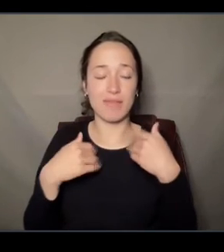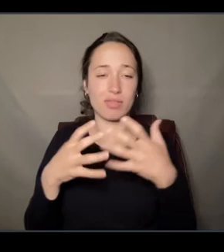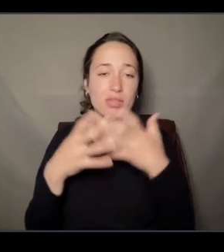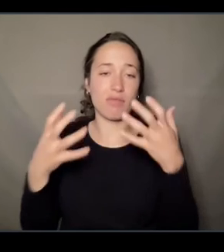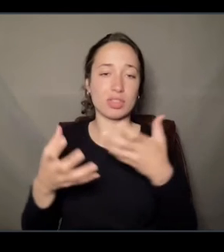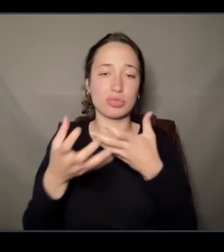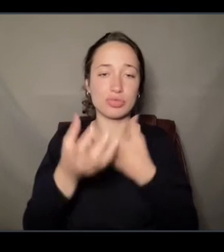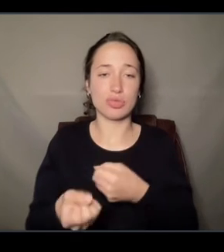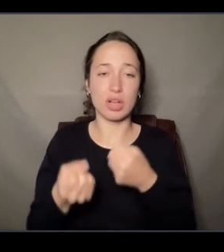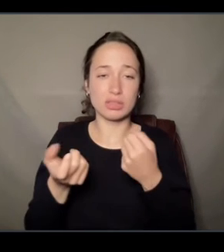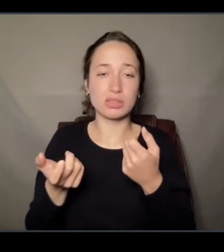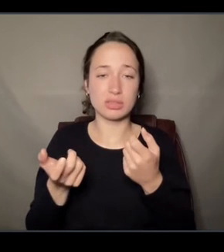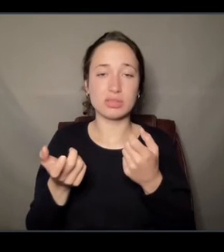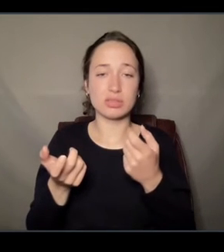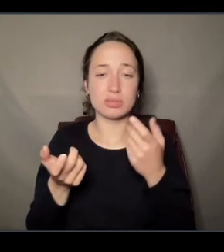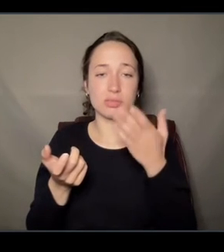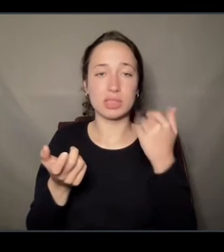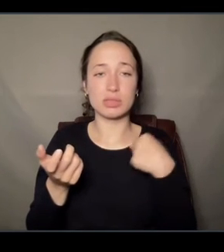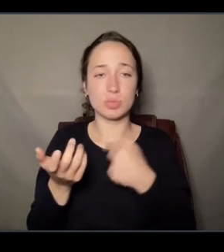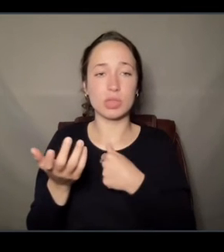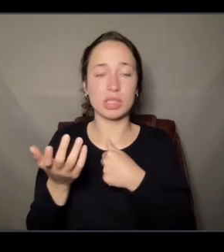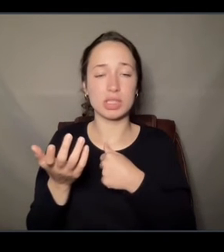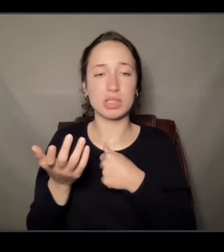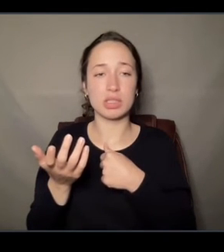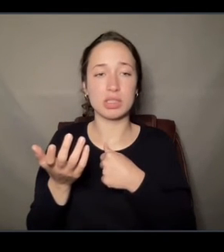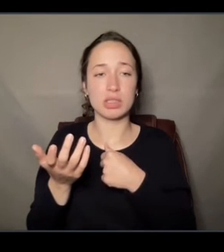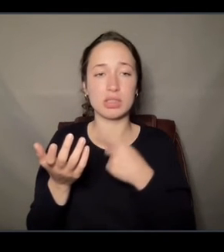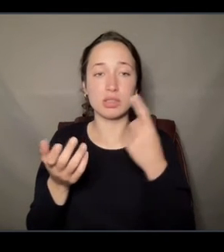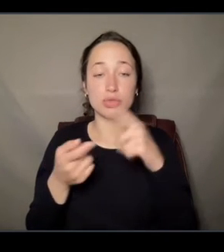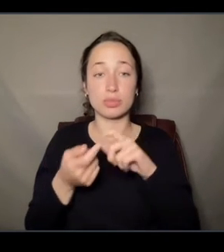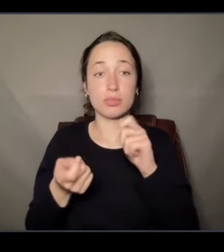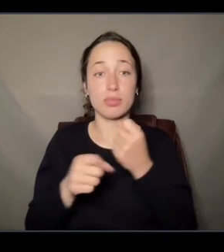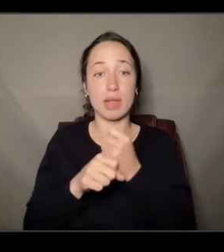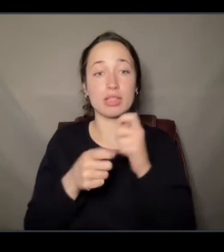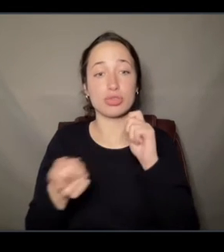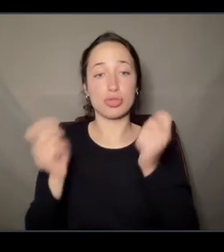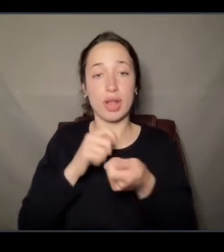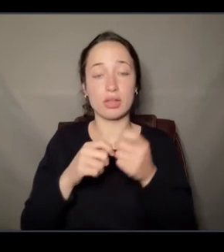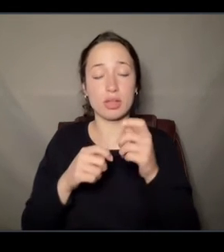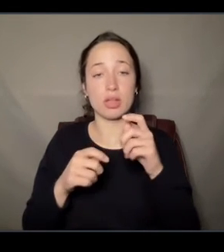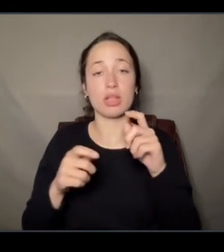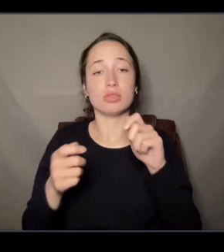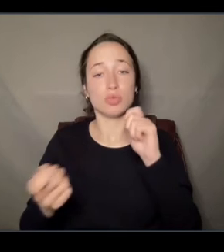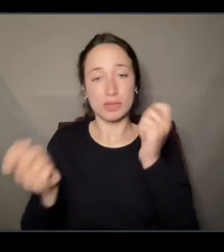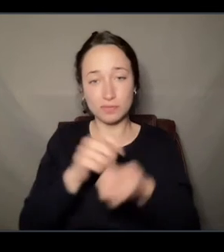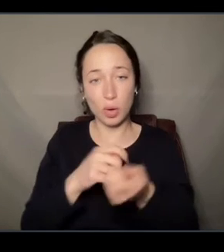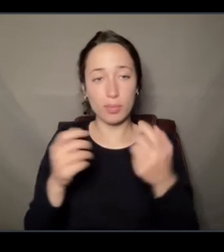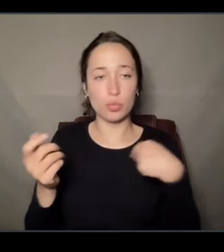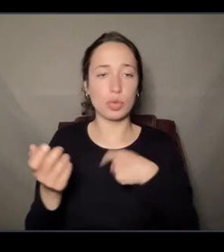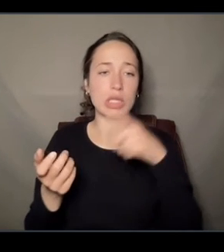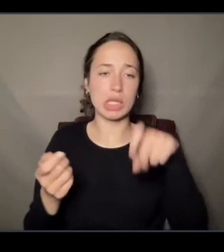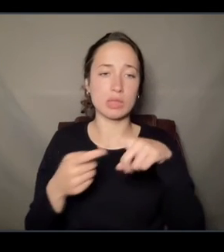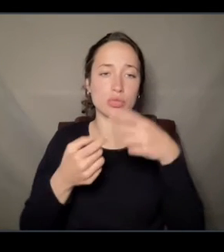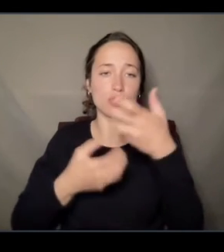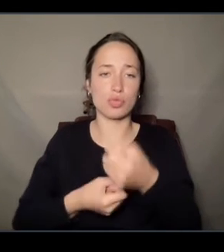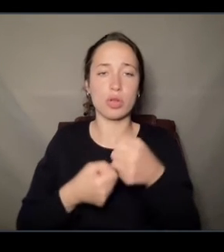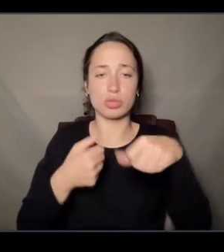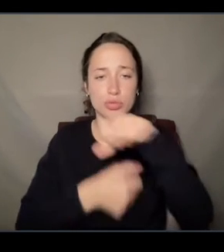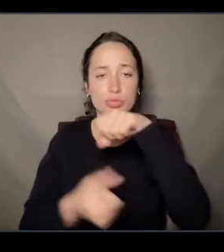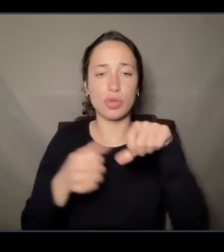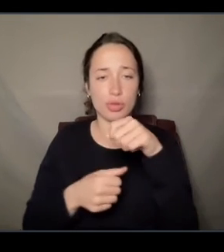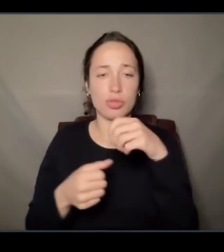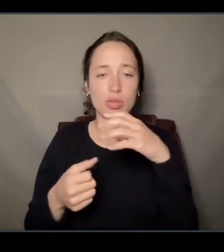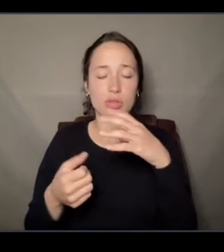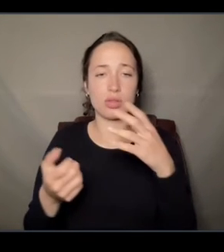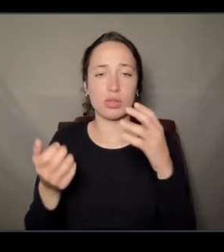places that we have to have a lot of trust, because I think to make change and transform, we need to be able to